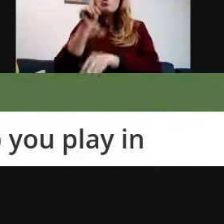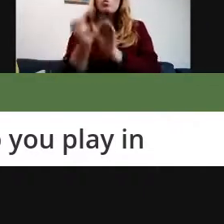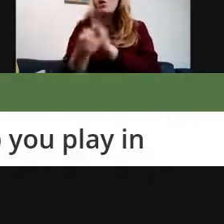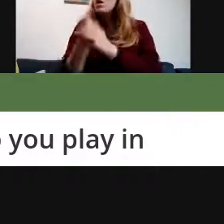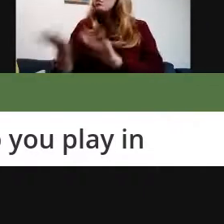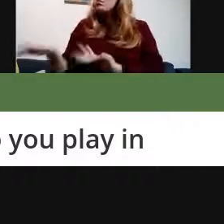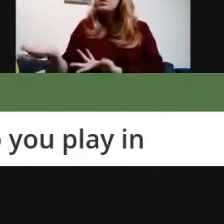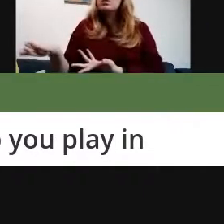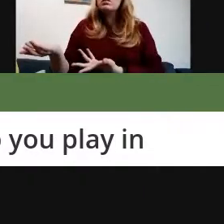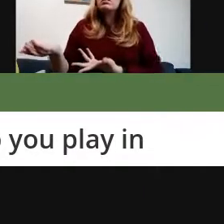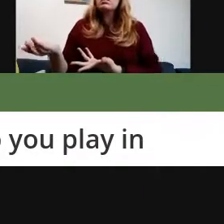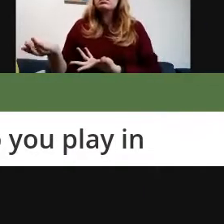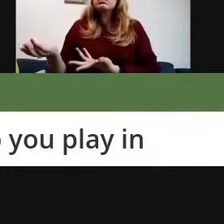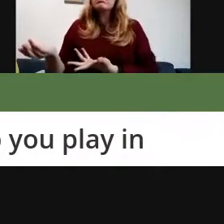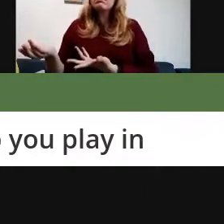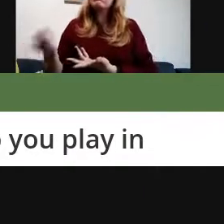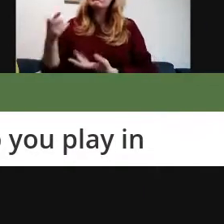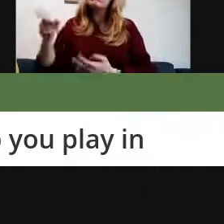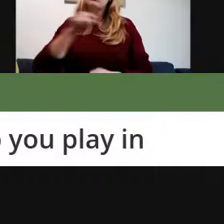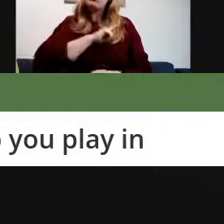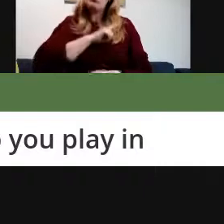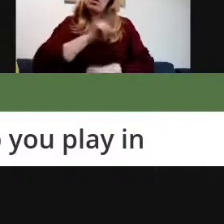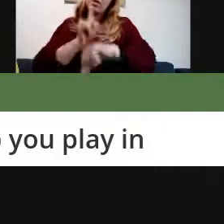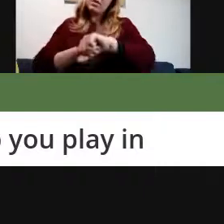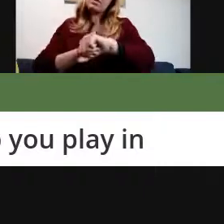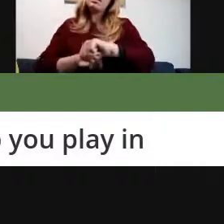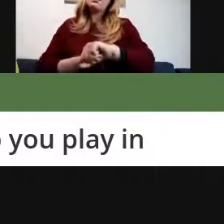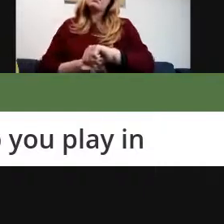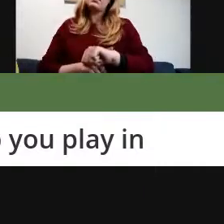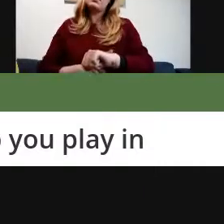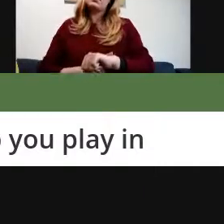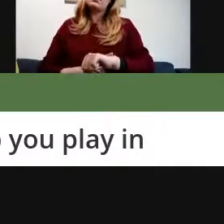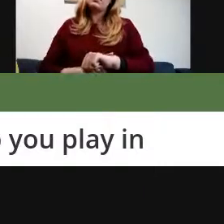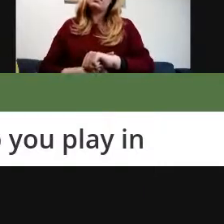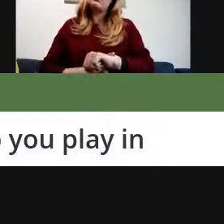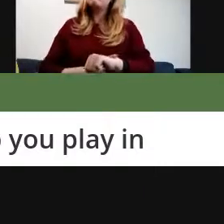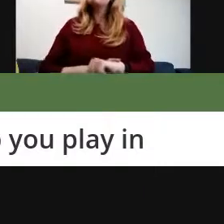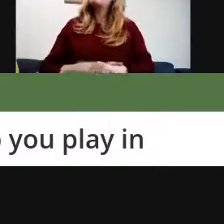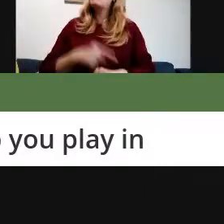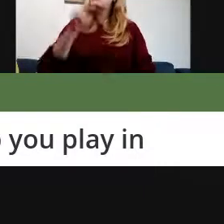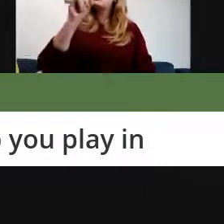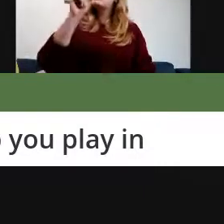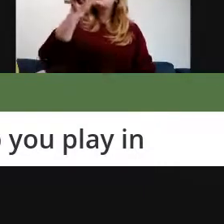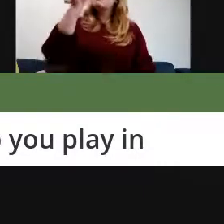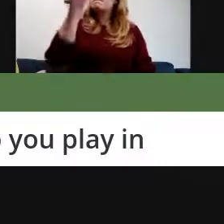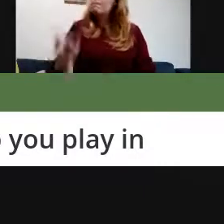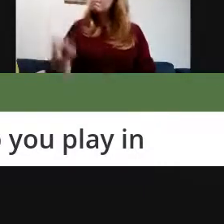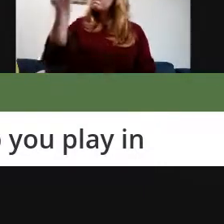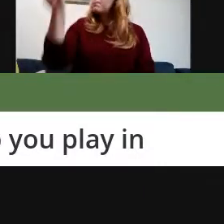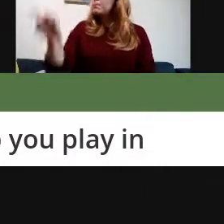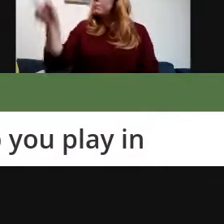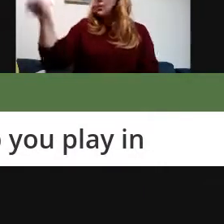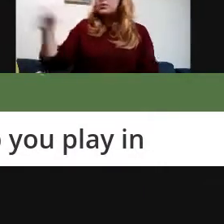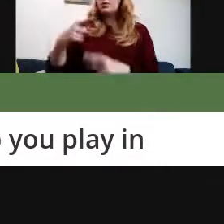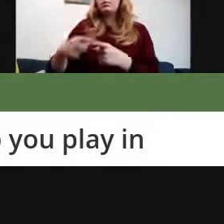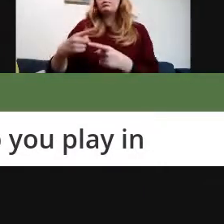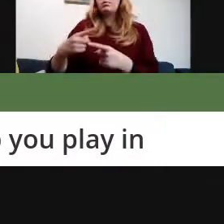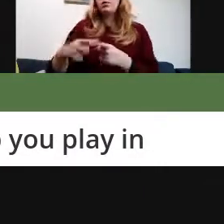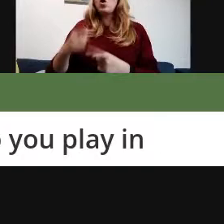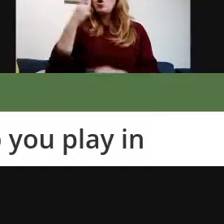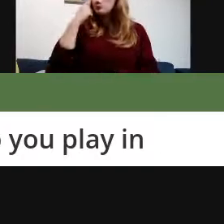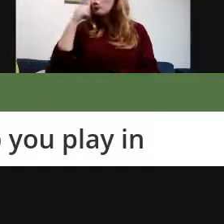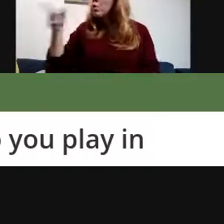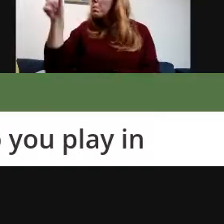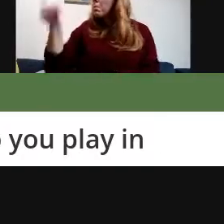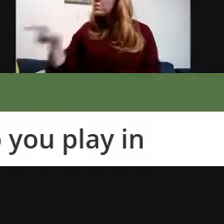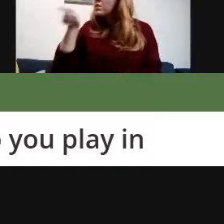That is why timing and why referees use timing of individual players to ensure that you look at the culprit and you don't